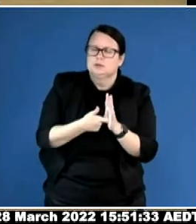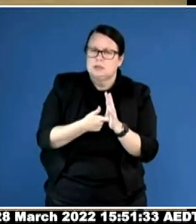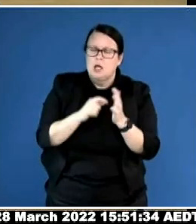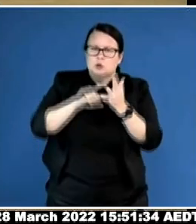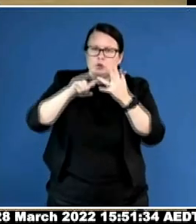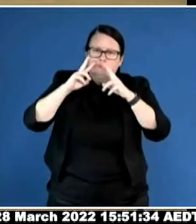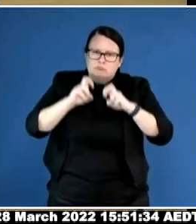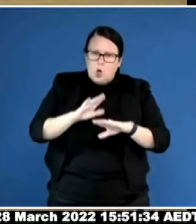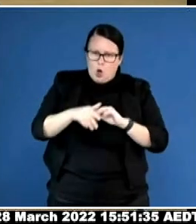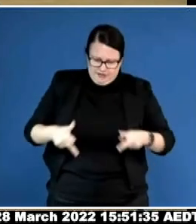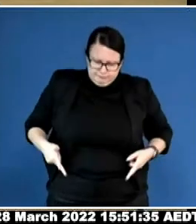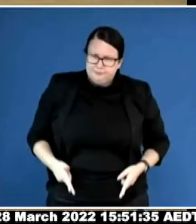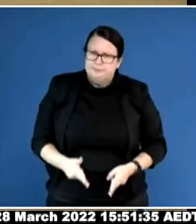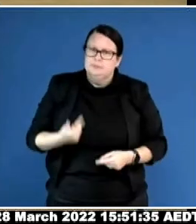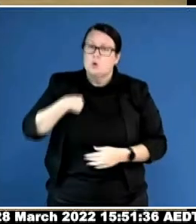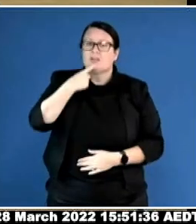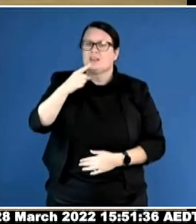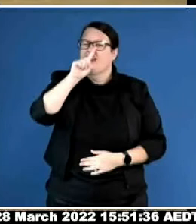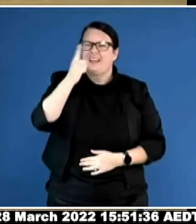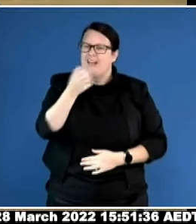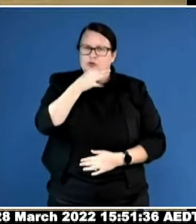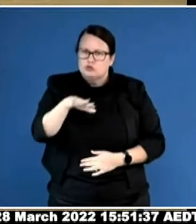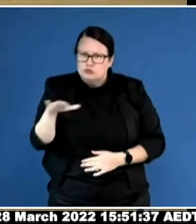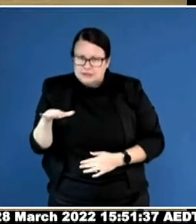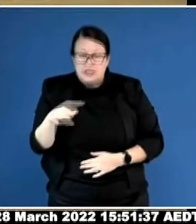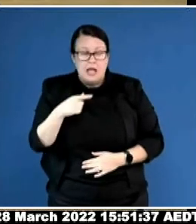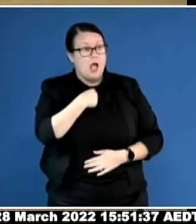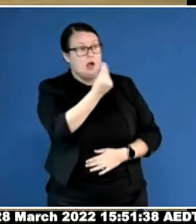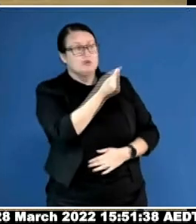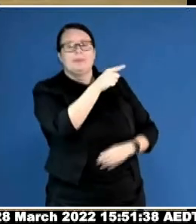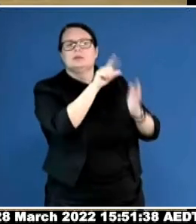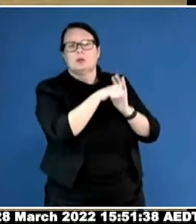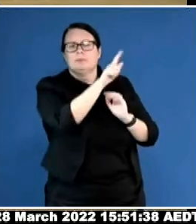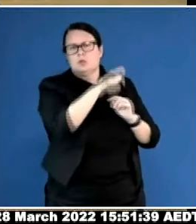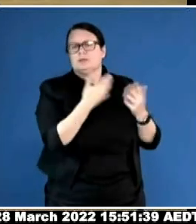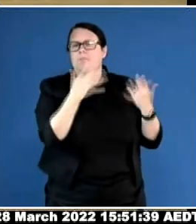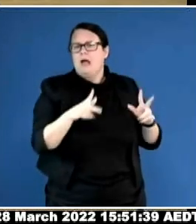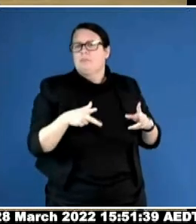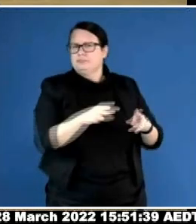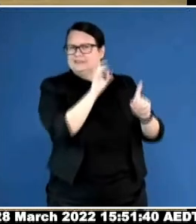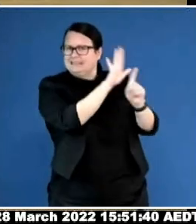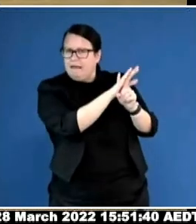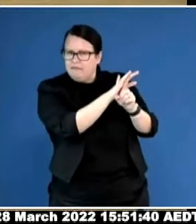be able to have children, and I was in a relationship with a person who had had a vasectomy. I thought that being